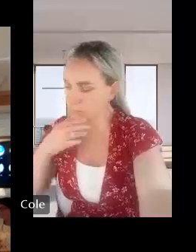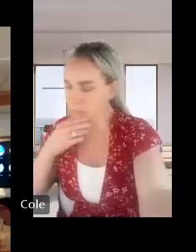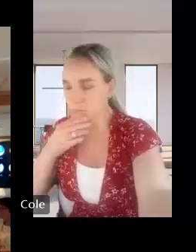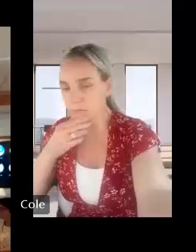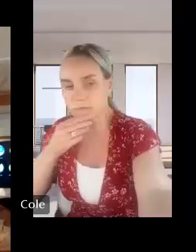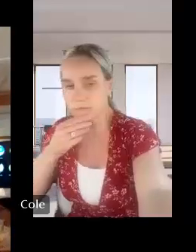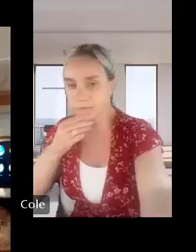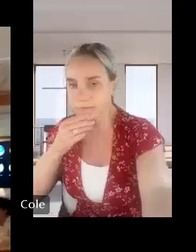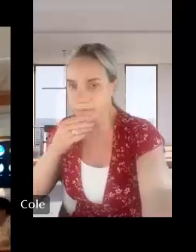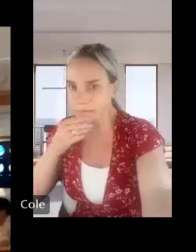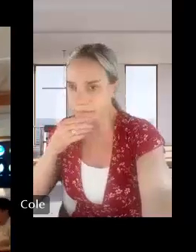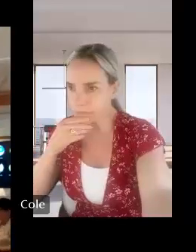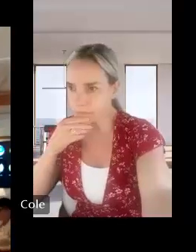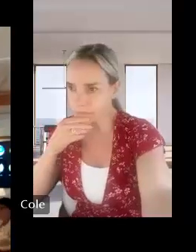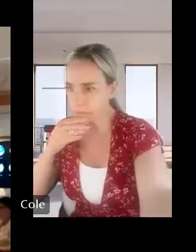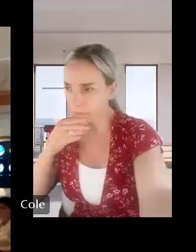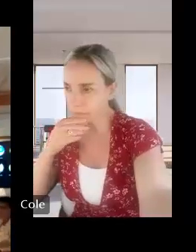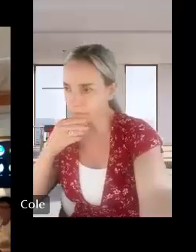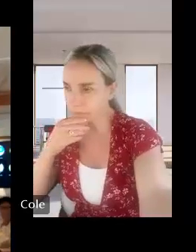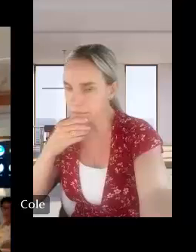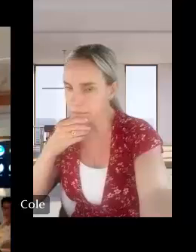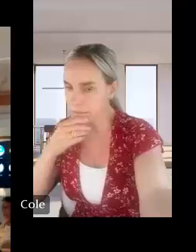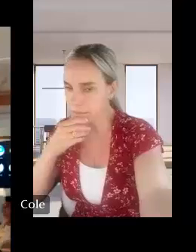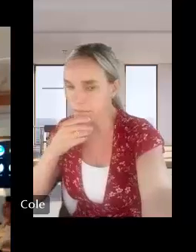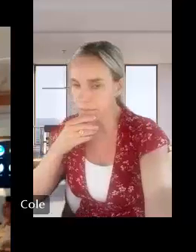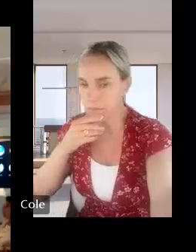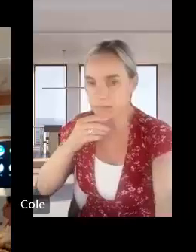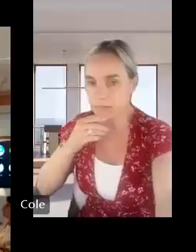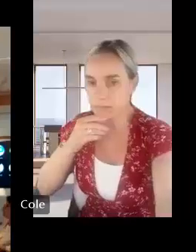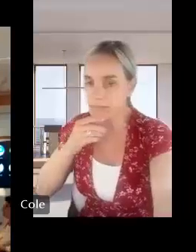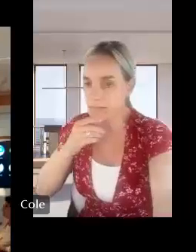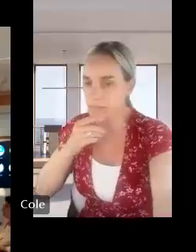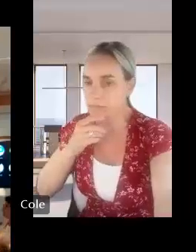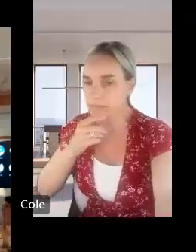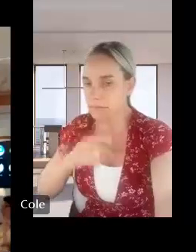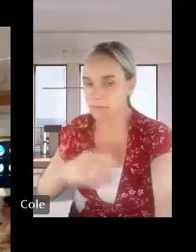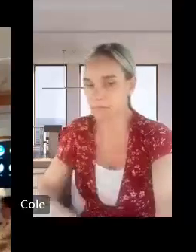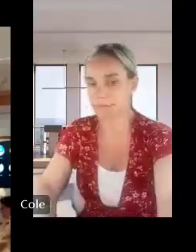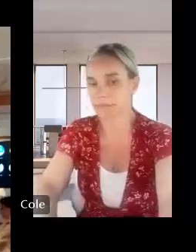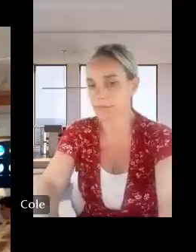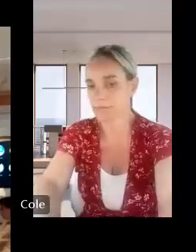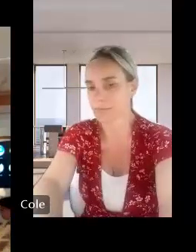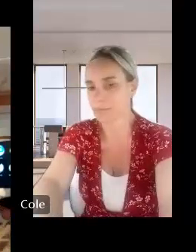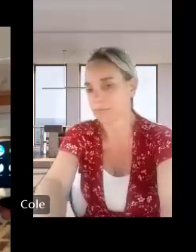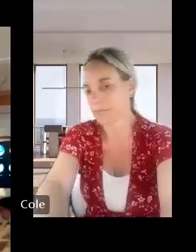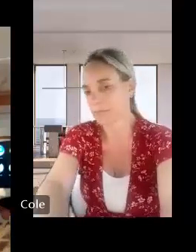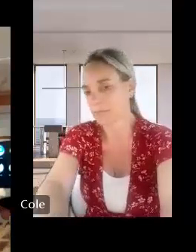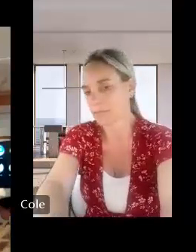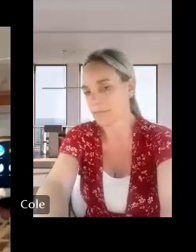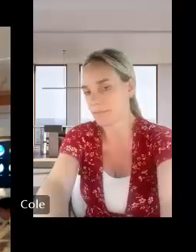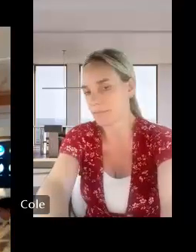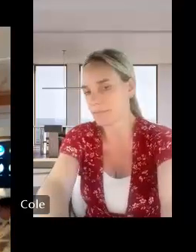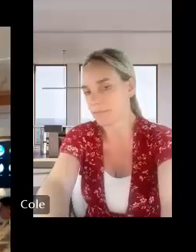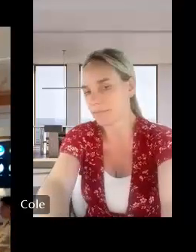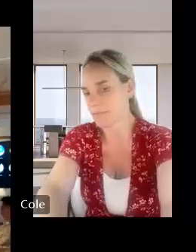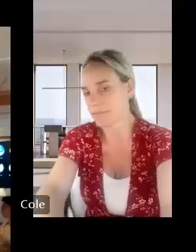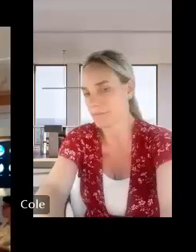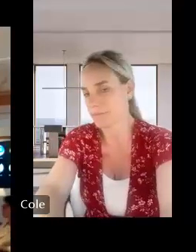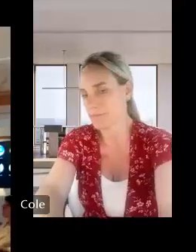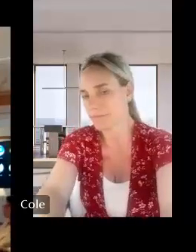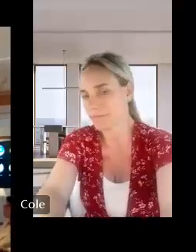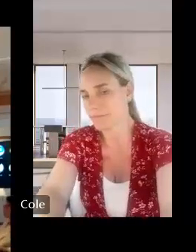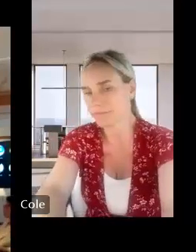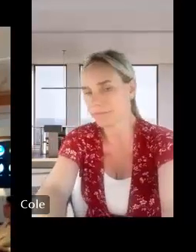Trustee Benjamin. Any other questions? Sorry, you actually raised hand there. I just see I've minimized this report.